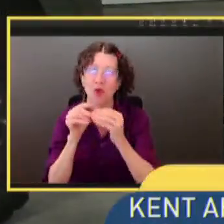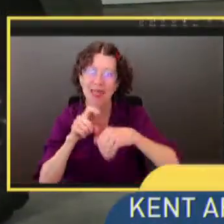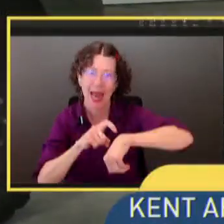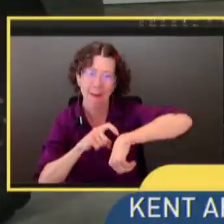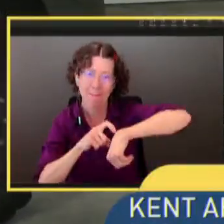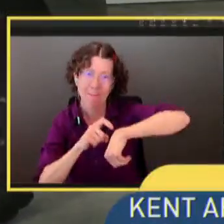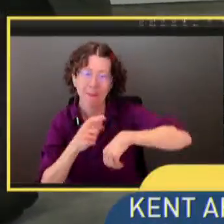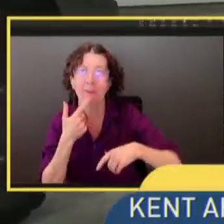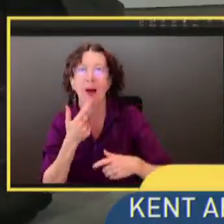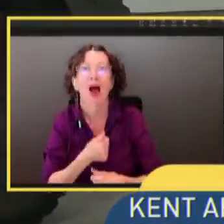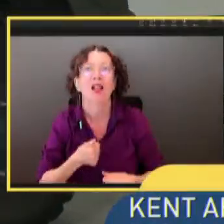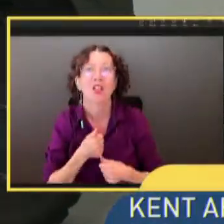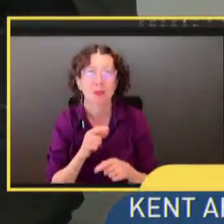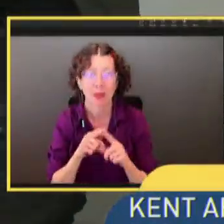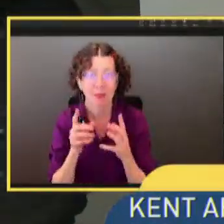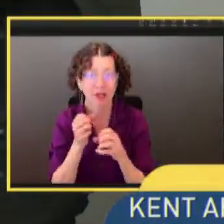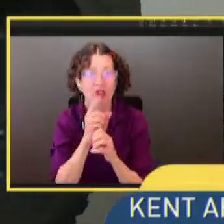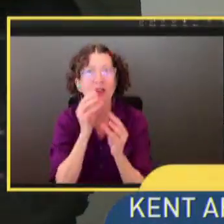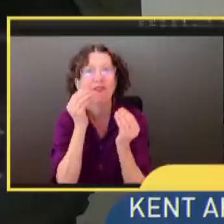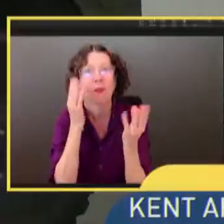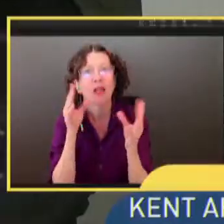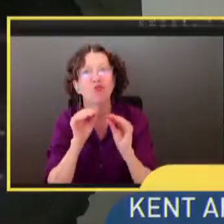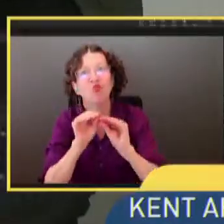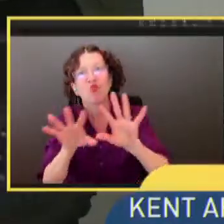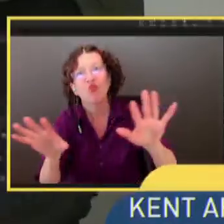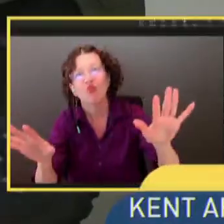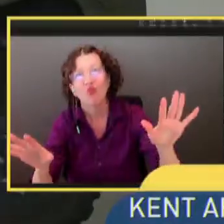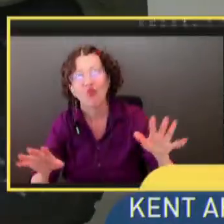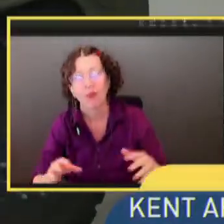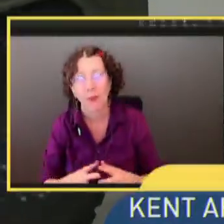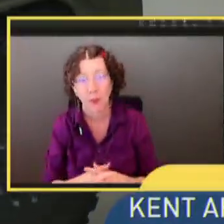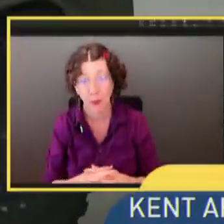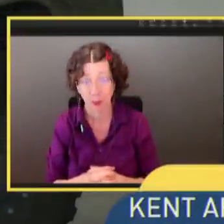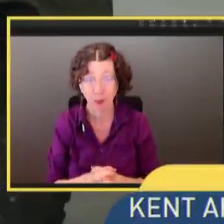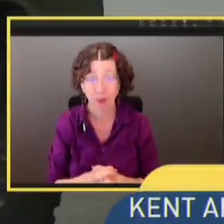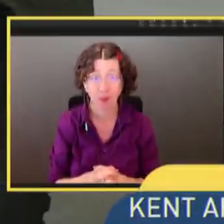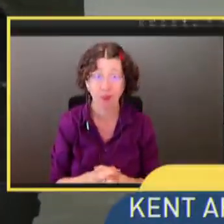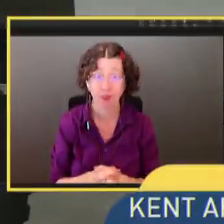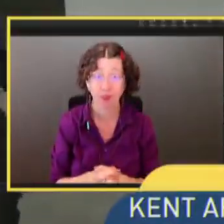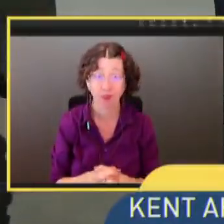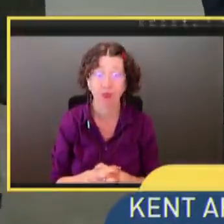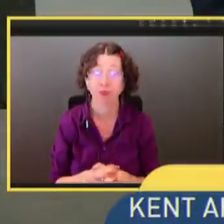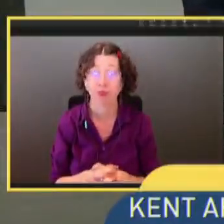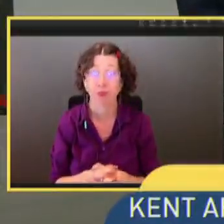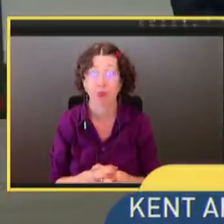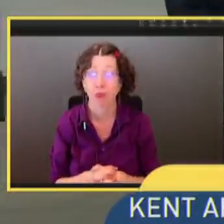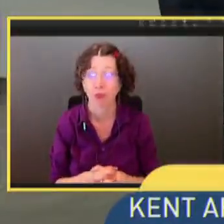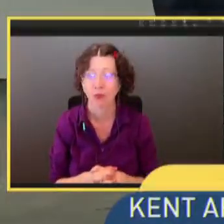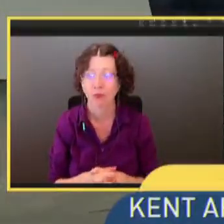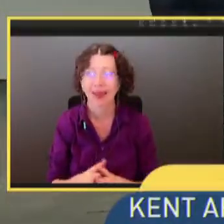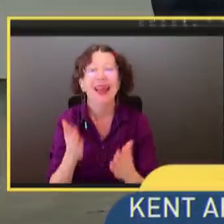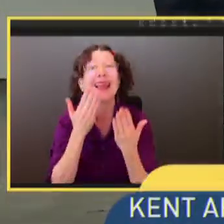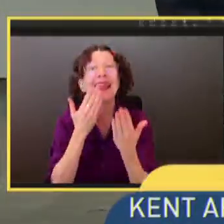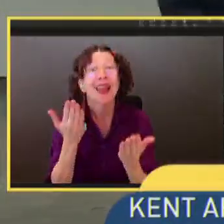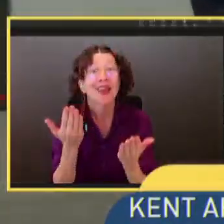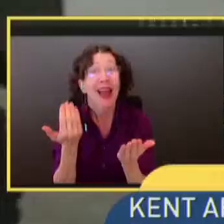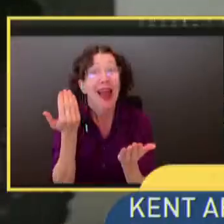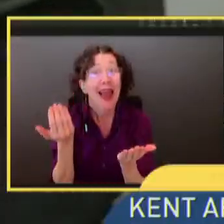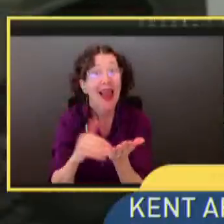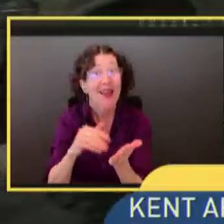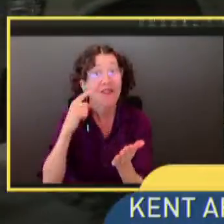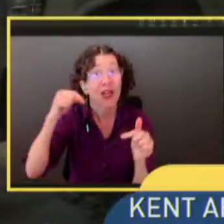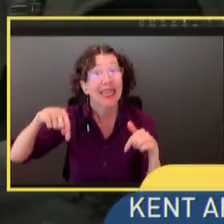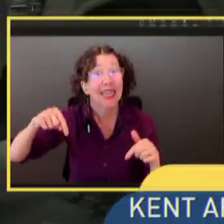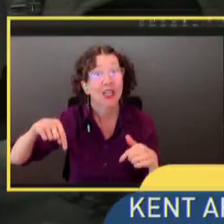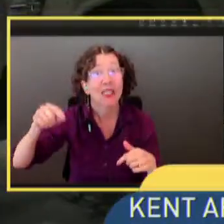go. So we are going to do take 2 on this. So once again, we really appreciate everybody's patience. We're literally going to start with Kari right at the top. Sorry you got to listen to me